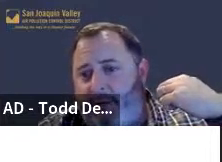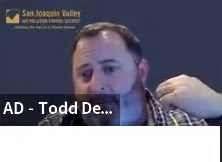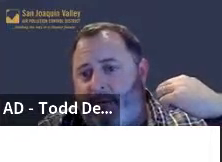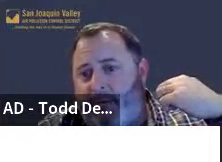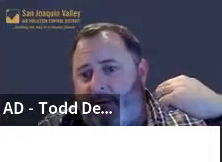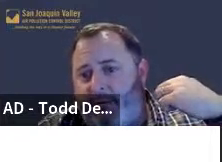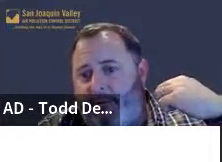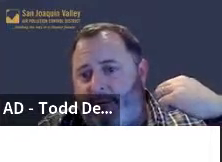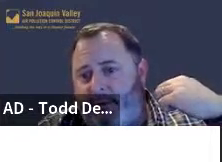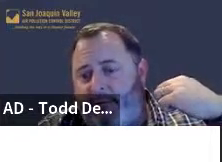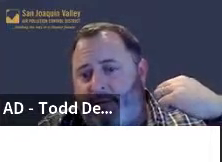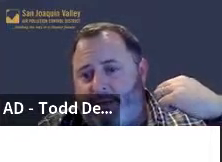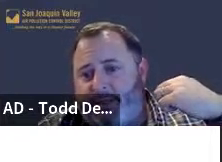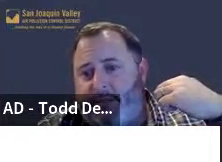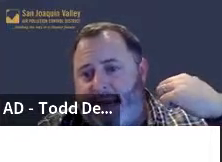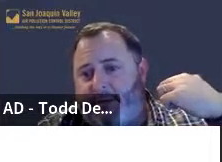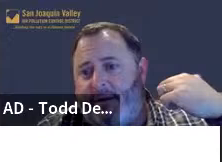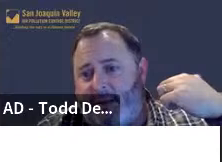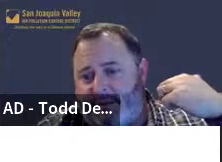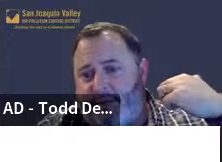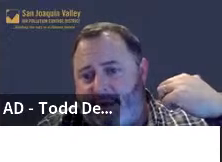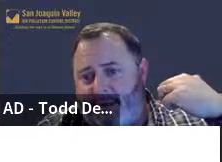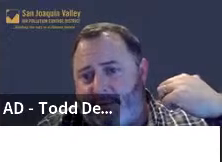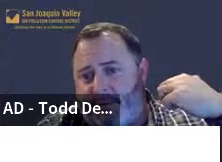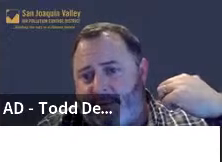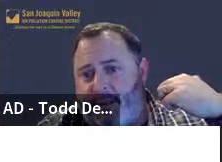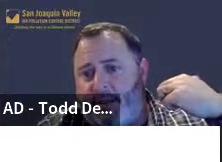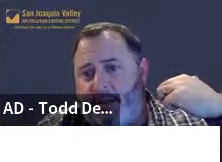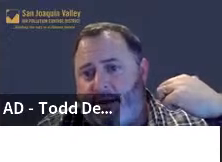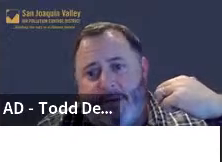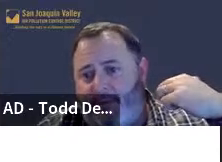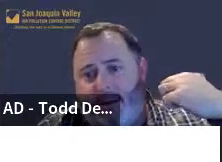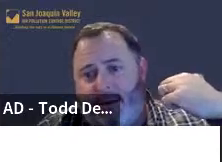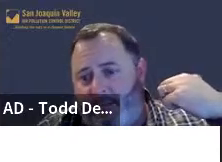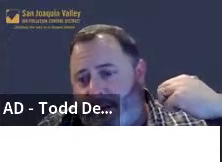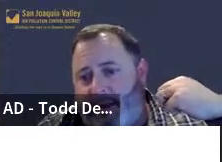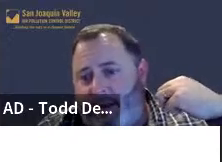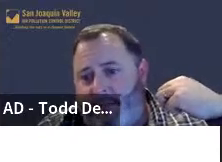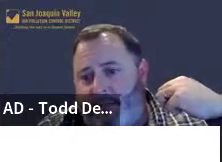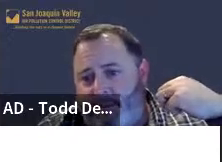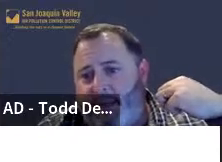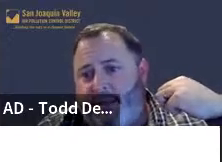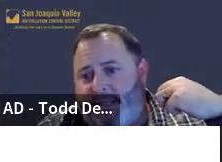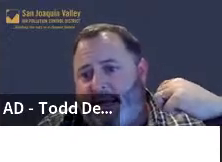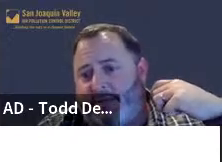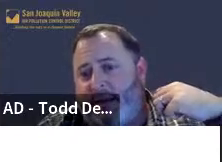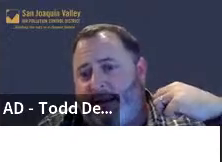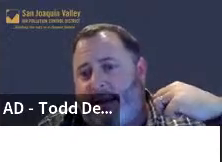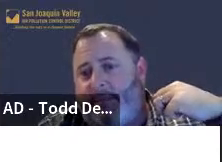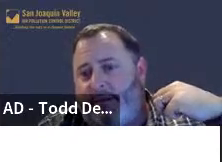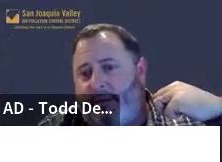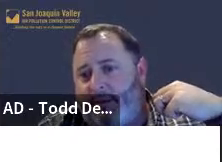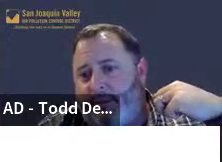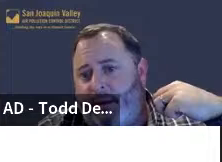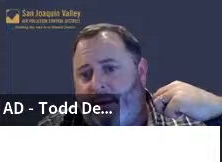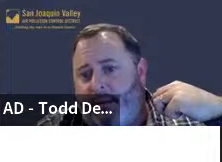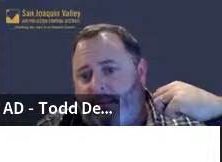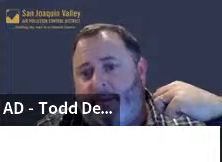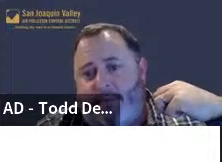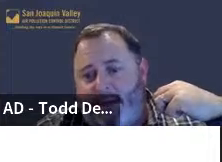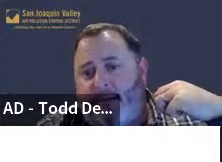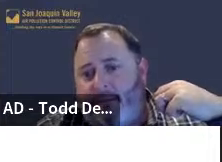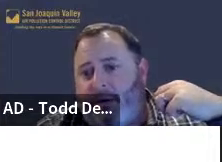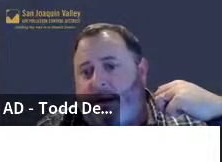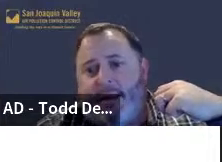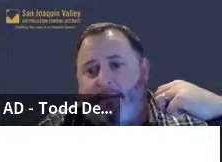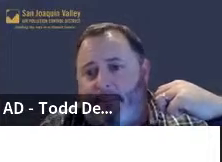quite a few people who have purchased the battery electric vehicles and have been completely satisfied and happy with them.